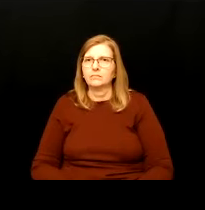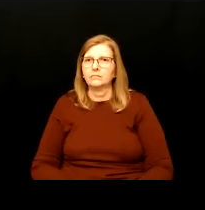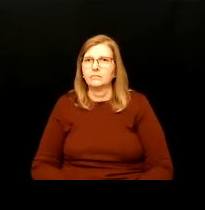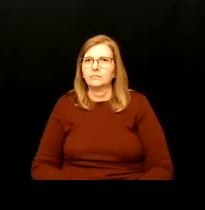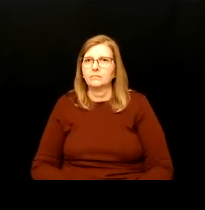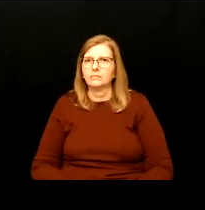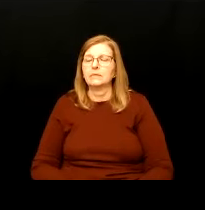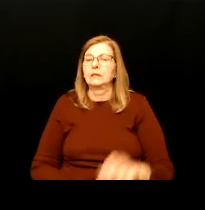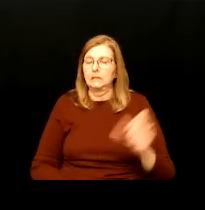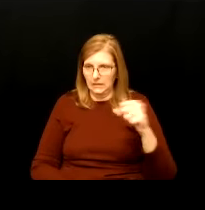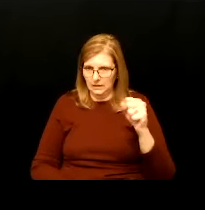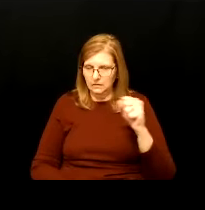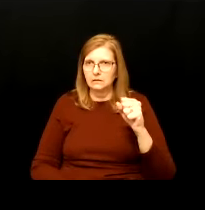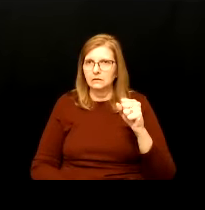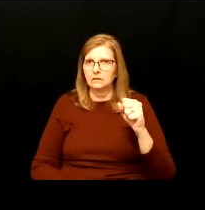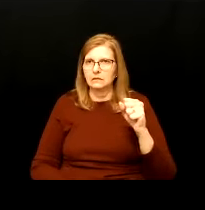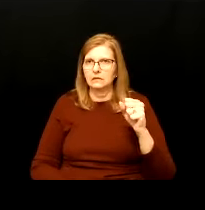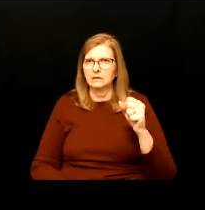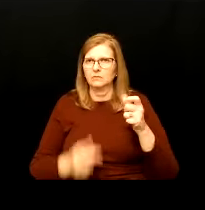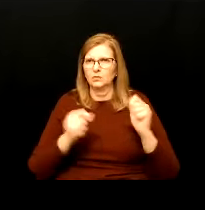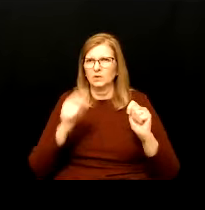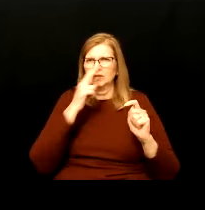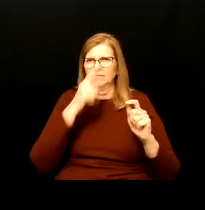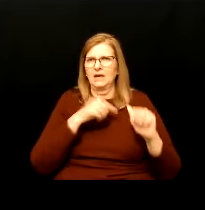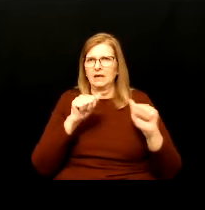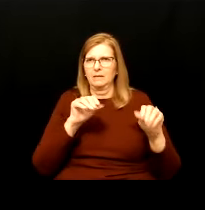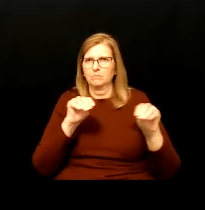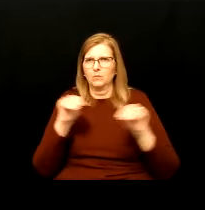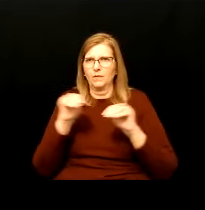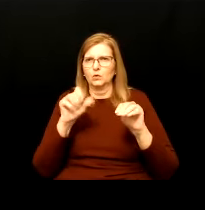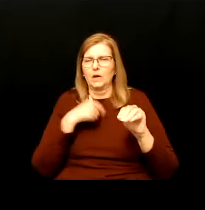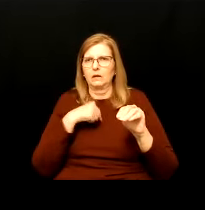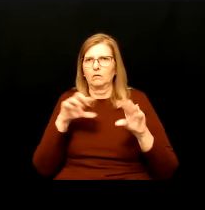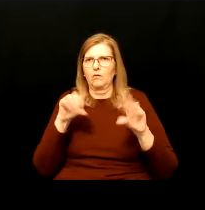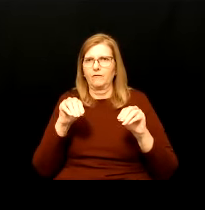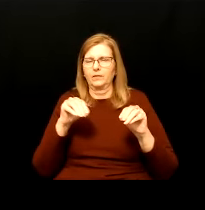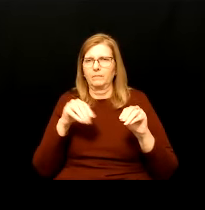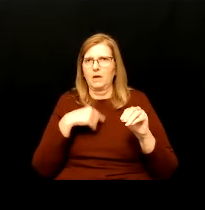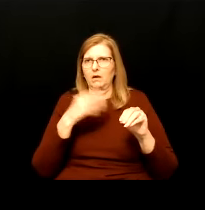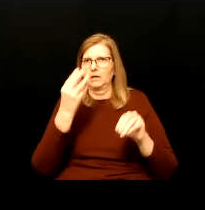Yes. I'm trying to see if I can move this so I can turn off my.